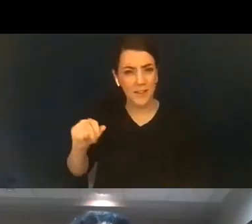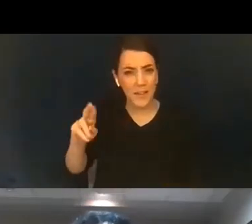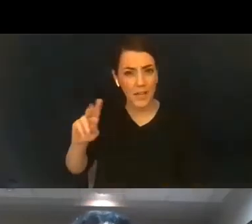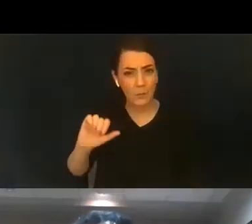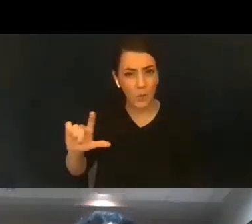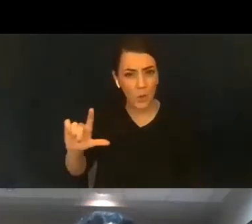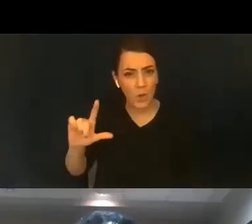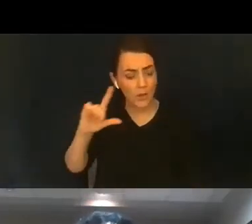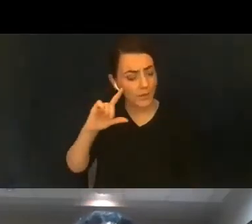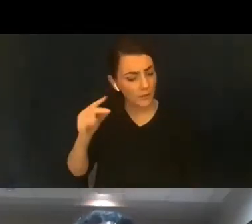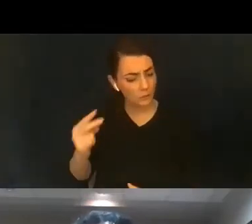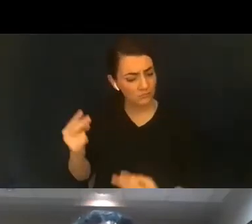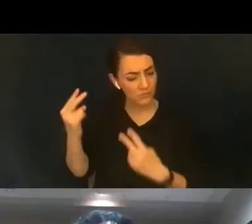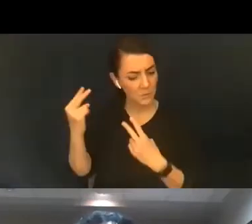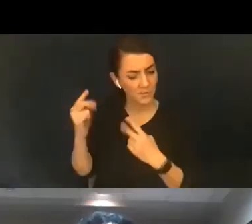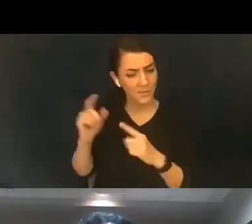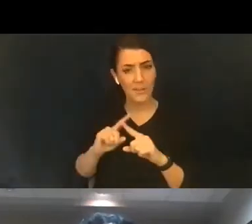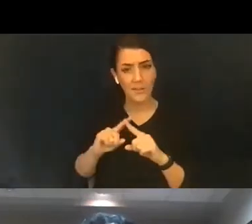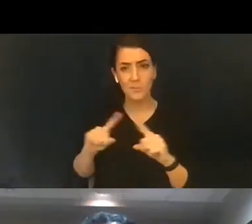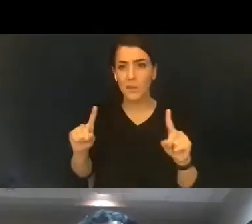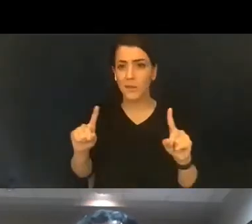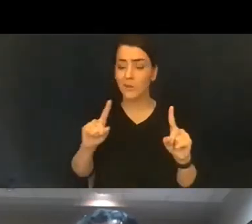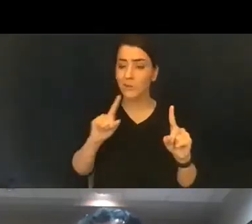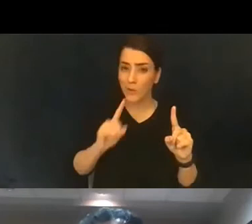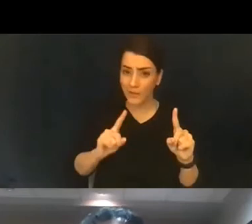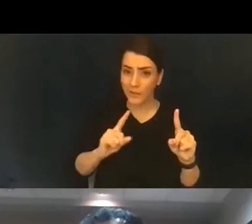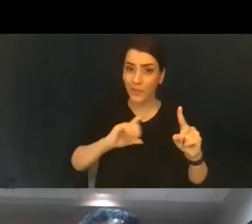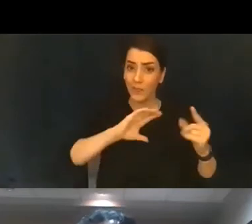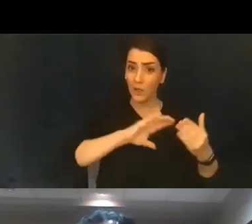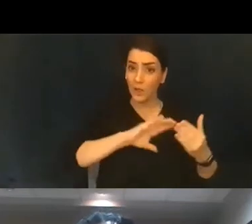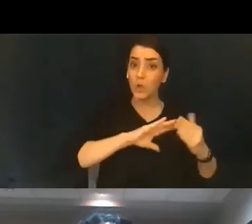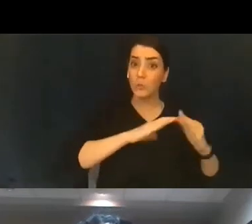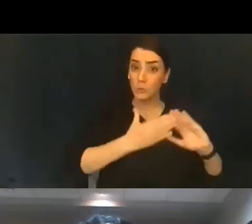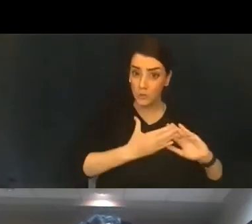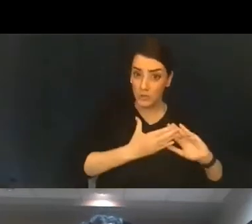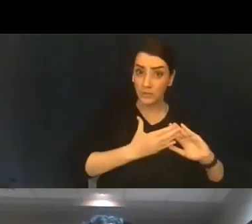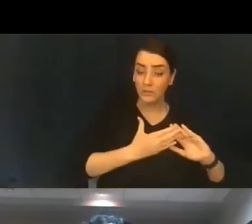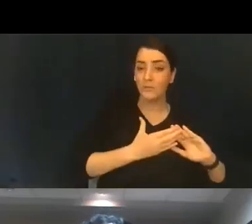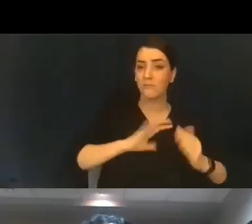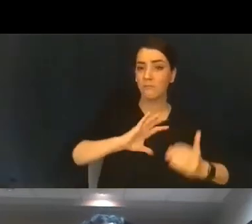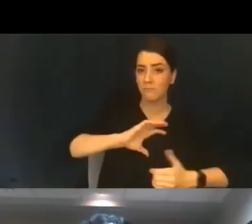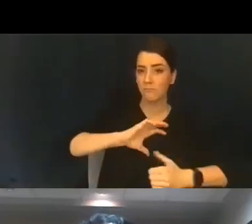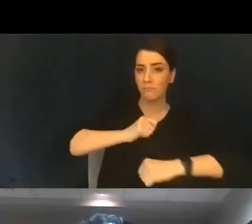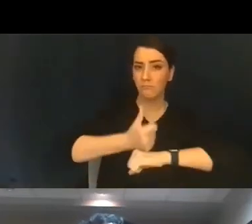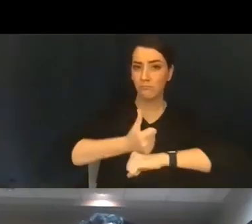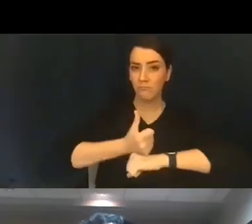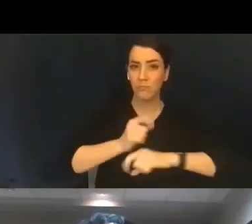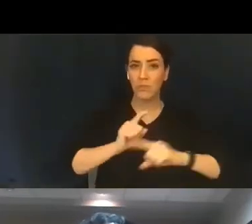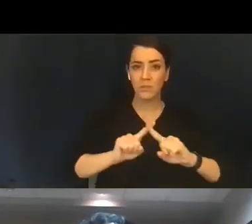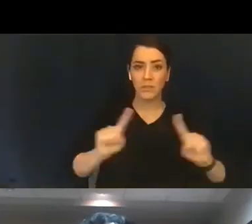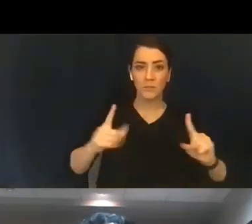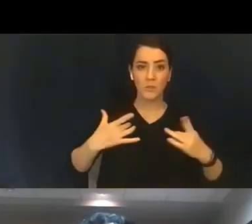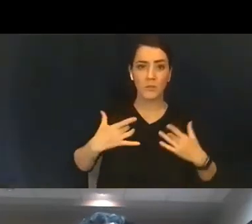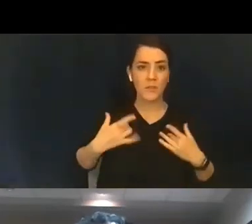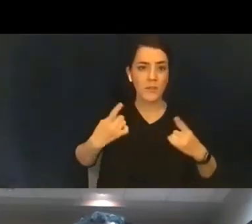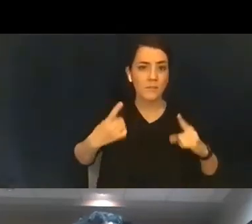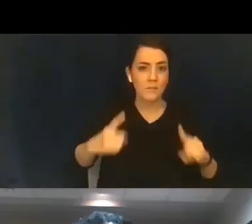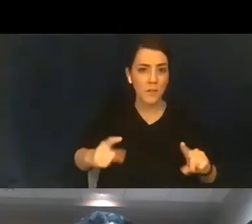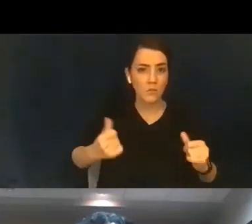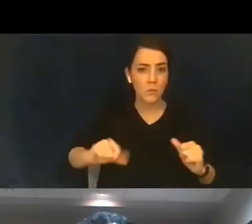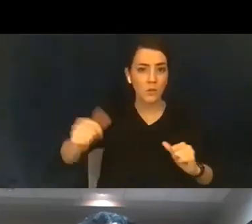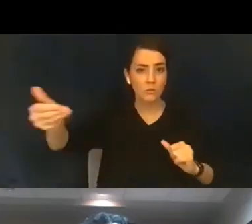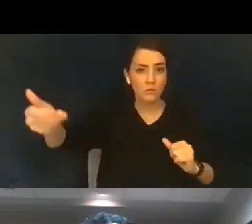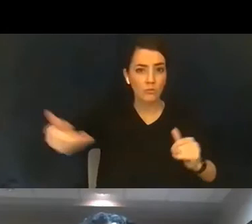to get people to talk, to share stories. And for the past several years, we've not